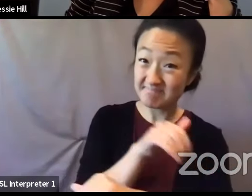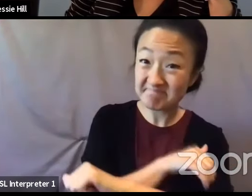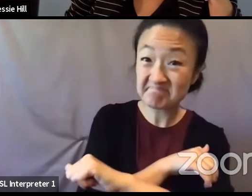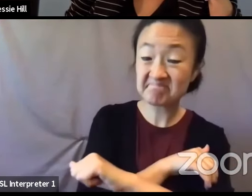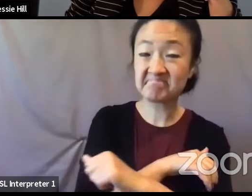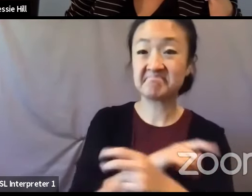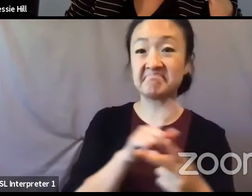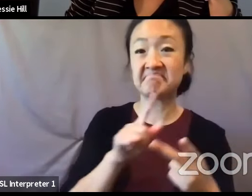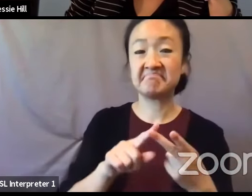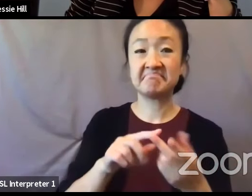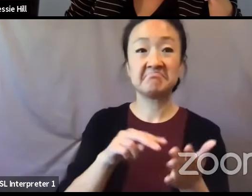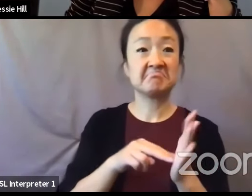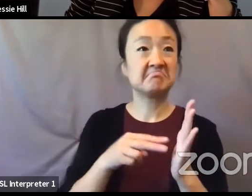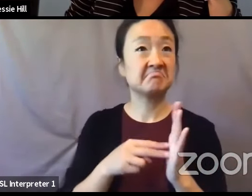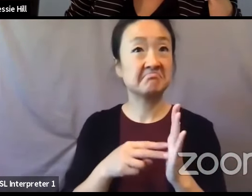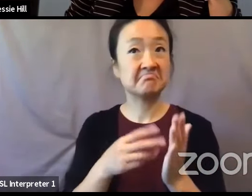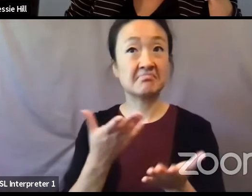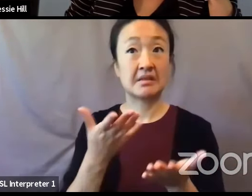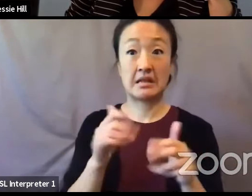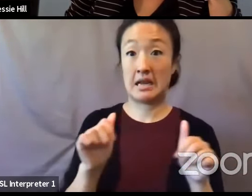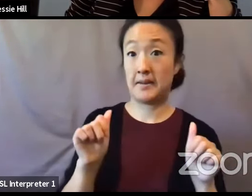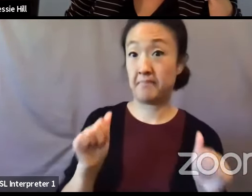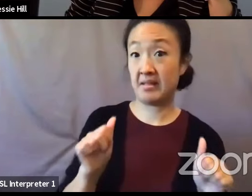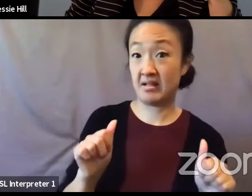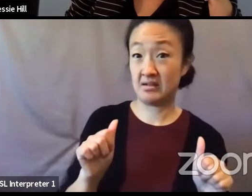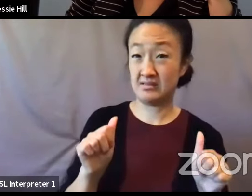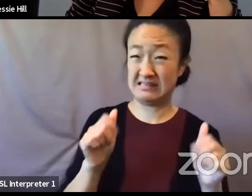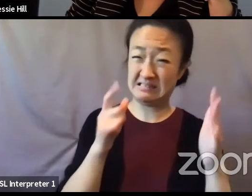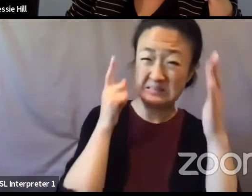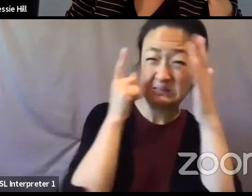inhibit its ability to